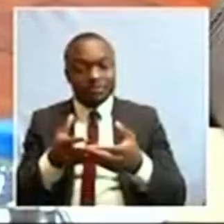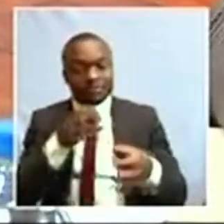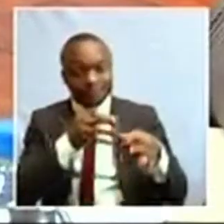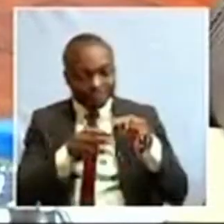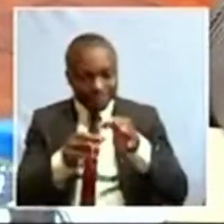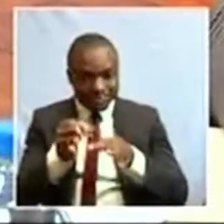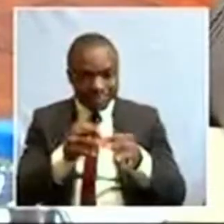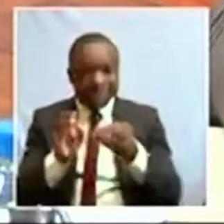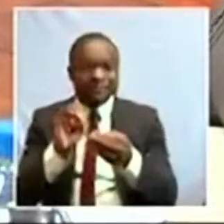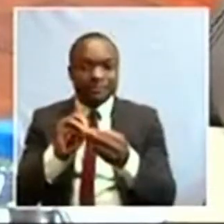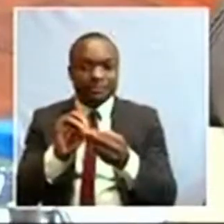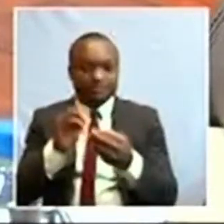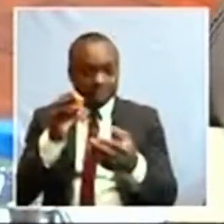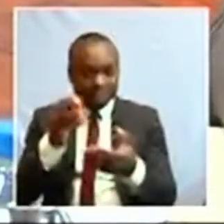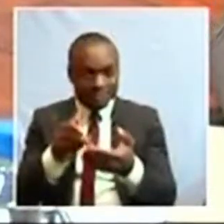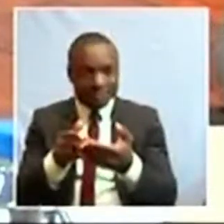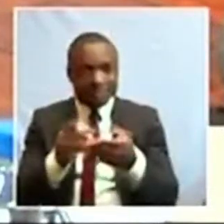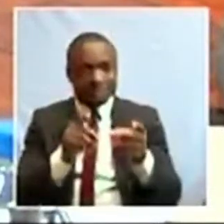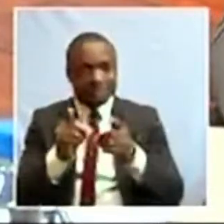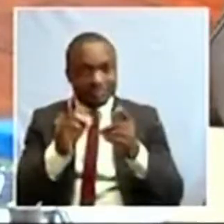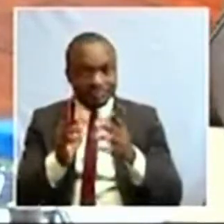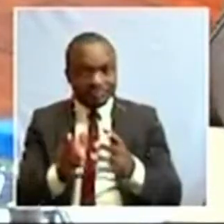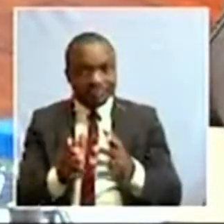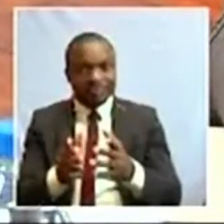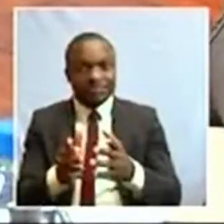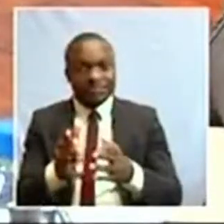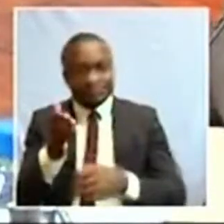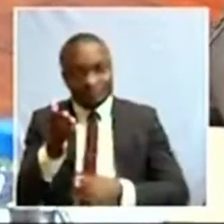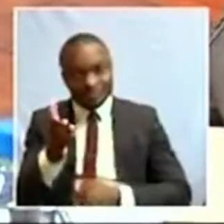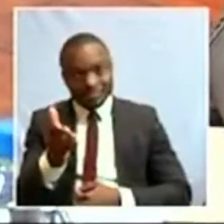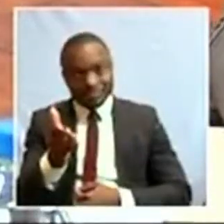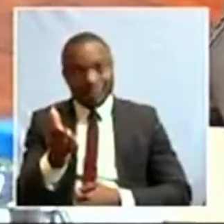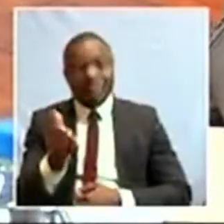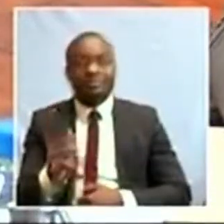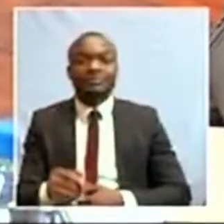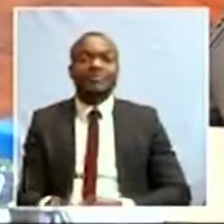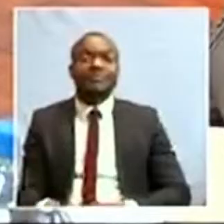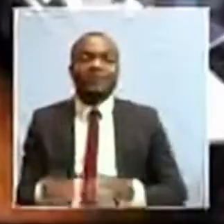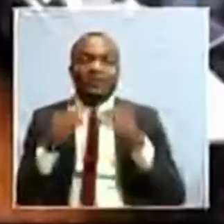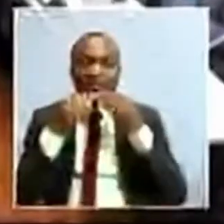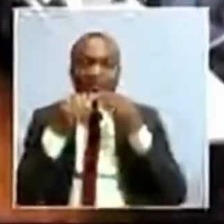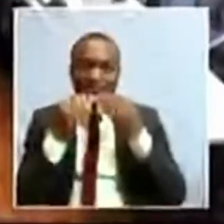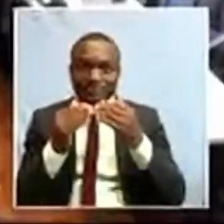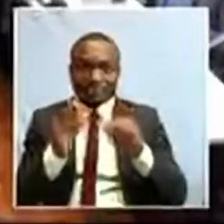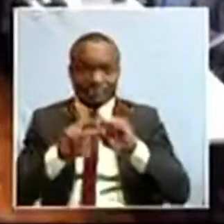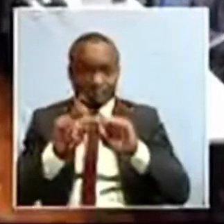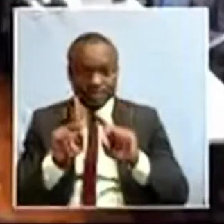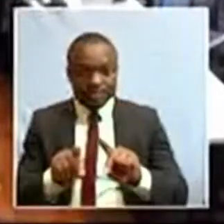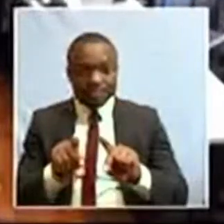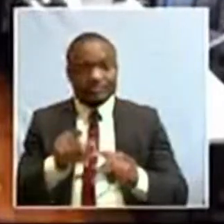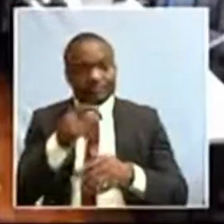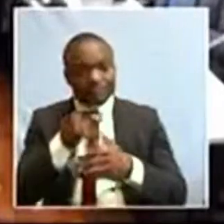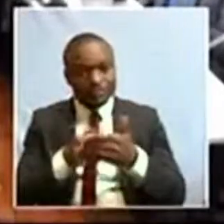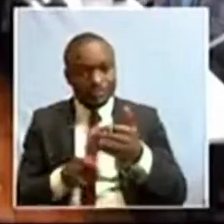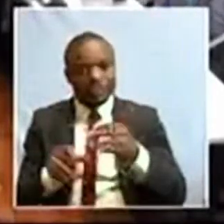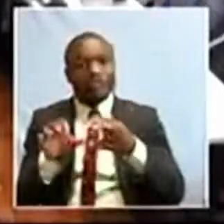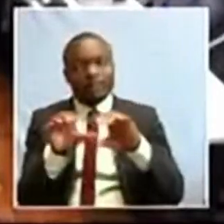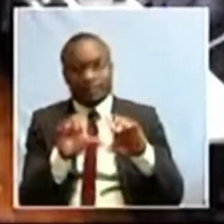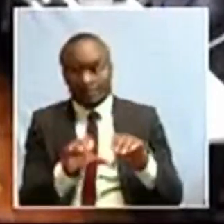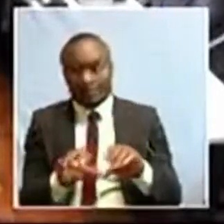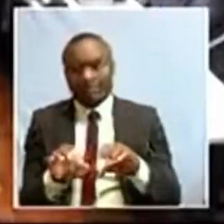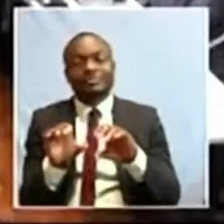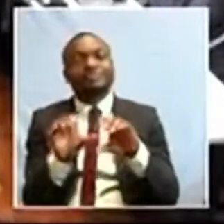this. Director Engineering. Thank you very much, Chair. So, Chair, what we did was that